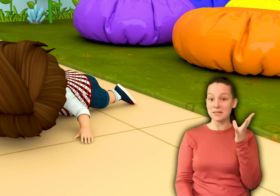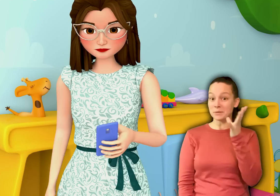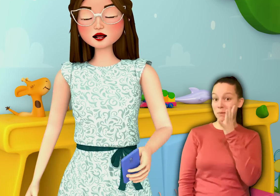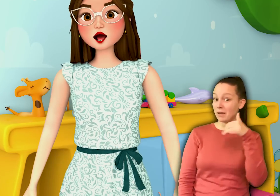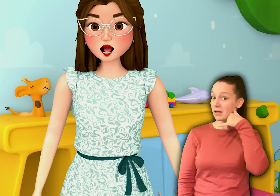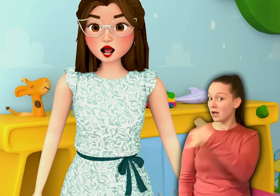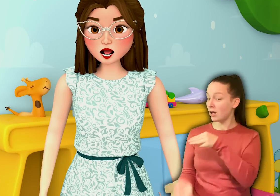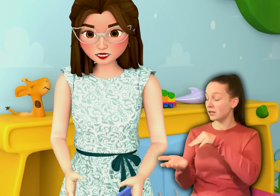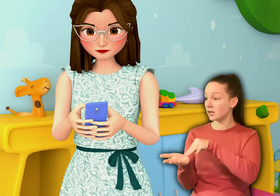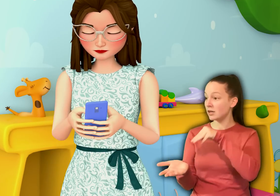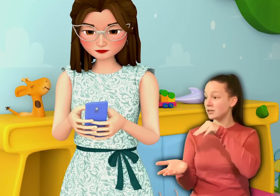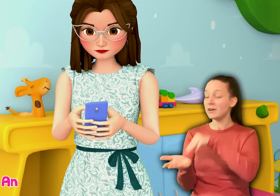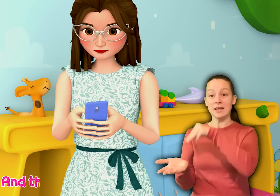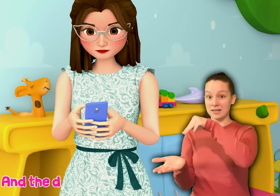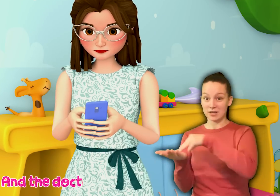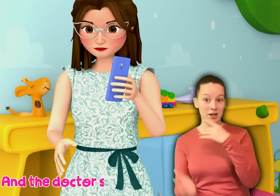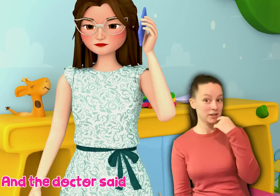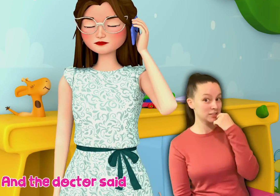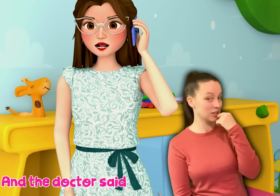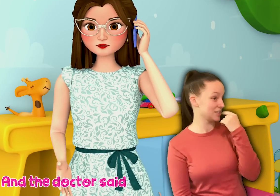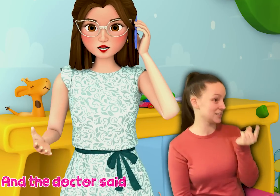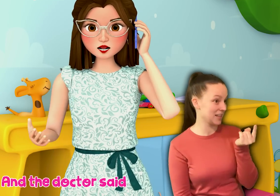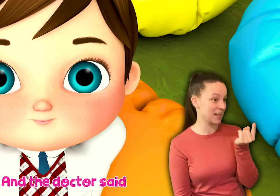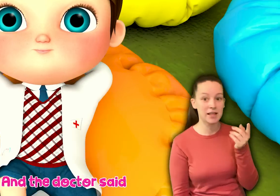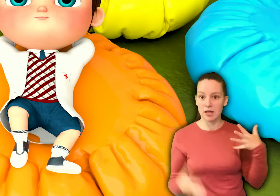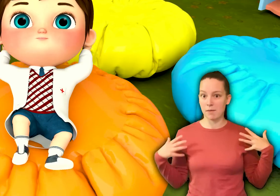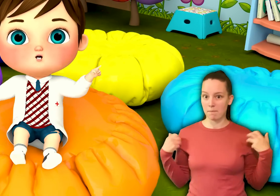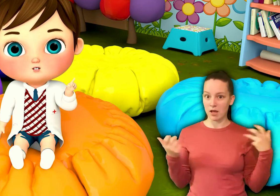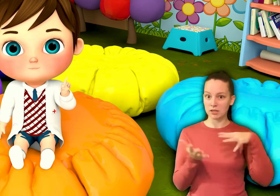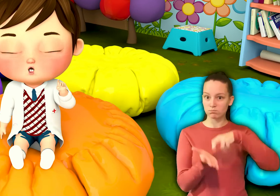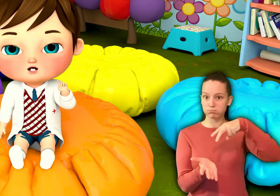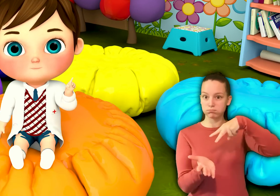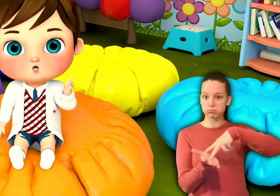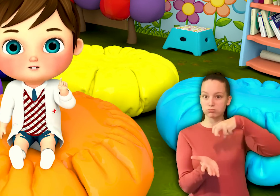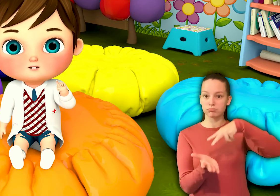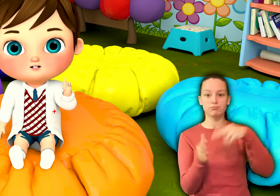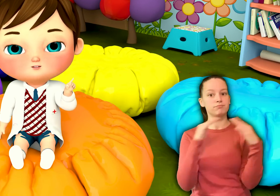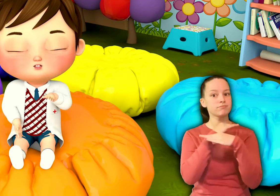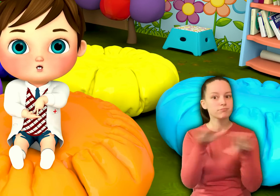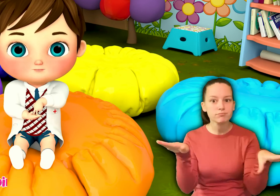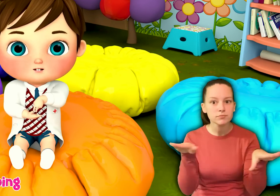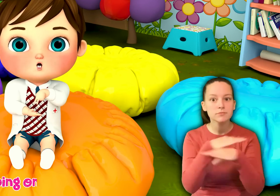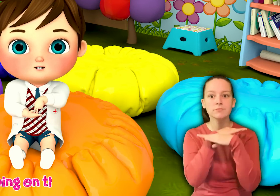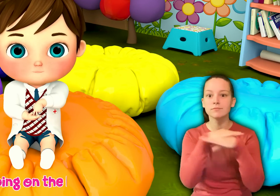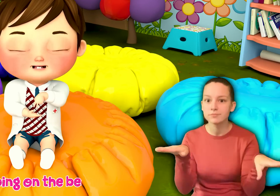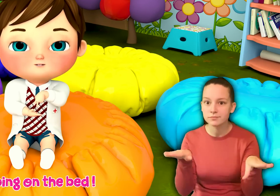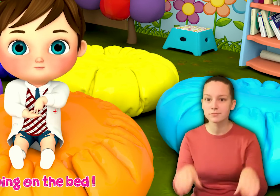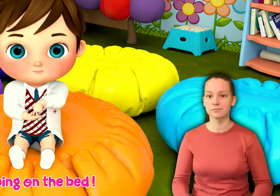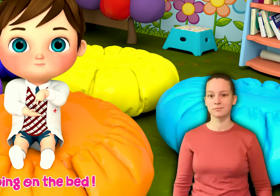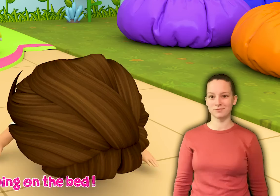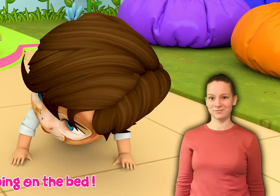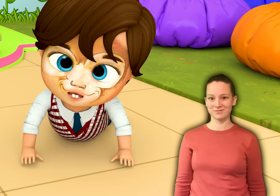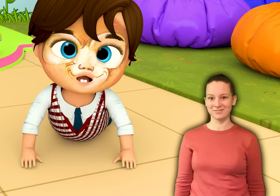his head so mama called the doctor and the doctor said no more monkeys jumping